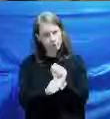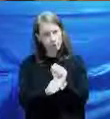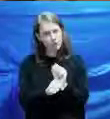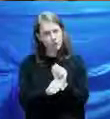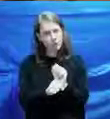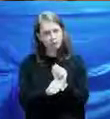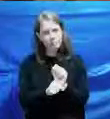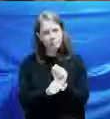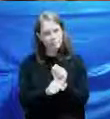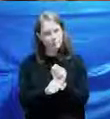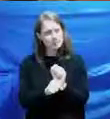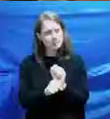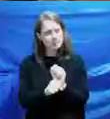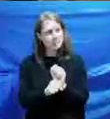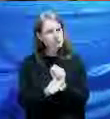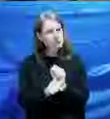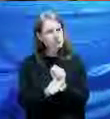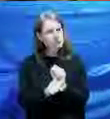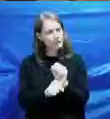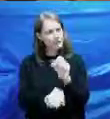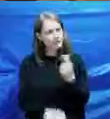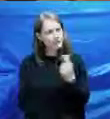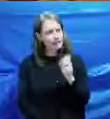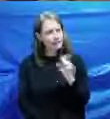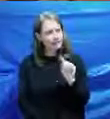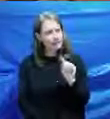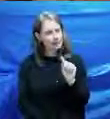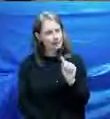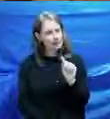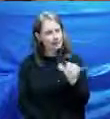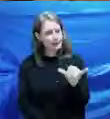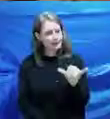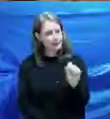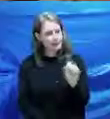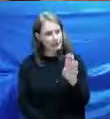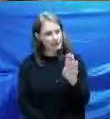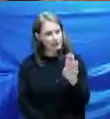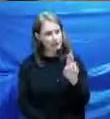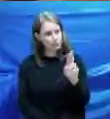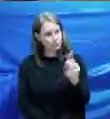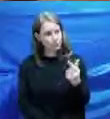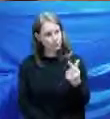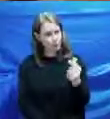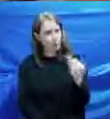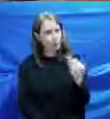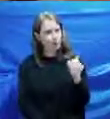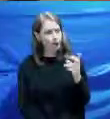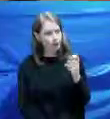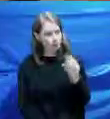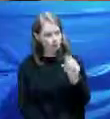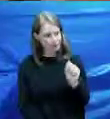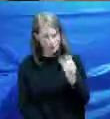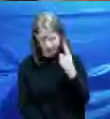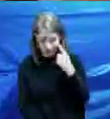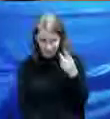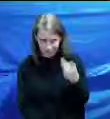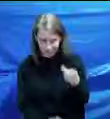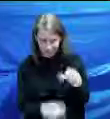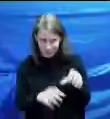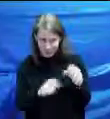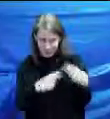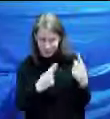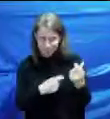on Gettysburg Address, right? And if I'm not mistaken, you have spent weeks trying to decide which That's questions exactly to right. ask in order That's to exactly provoke right.